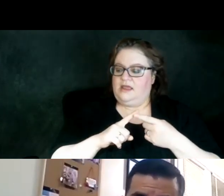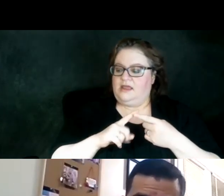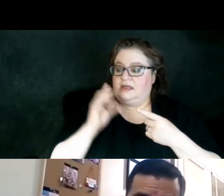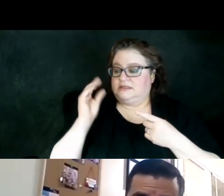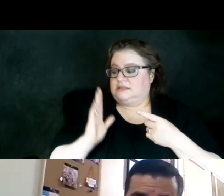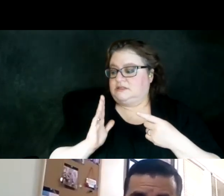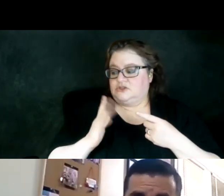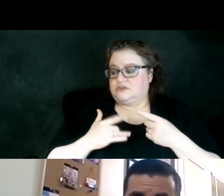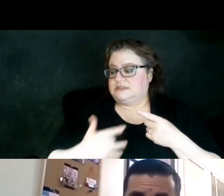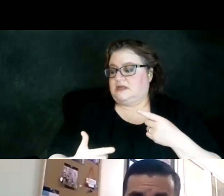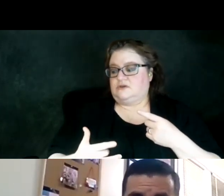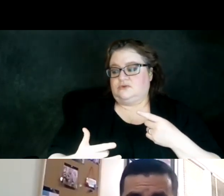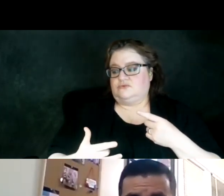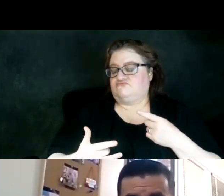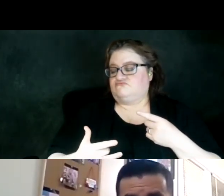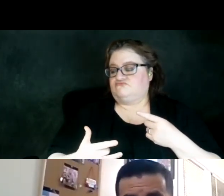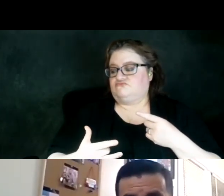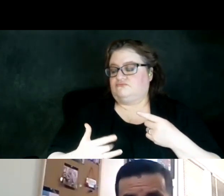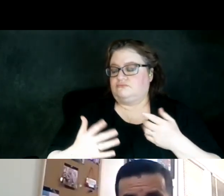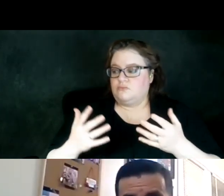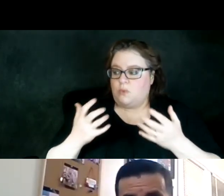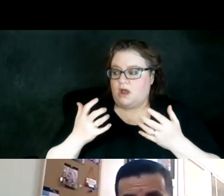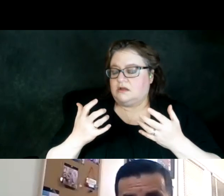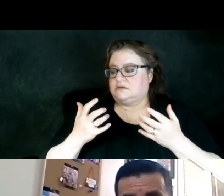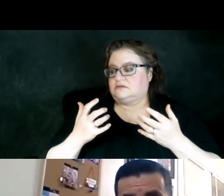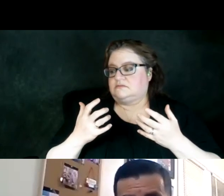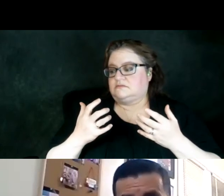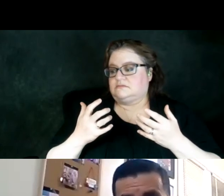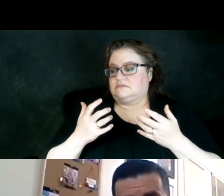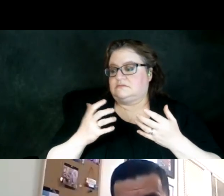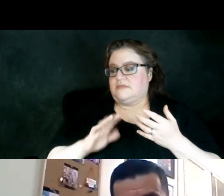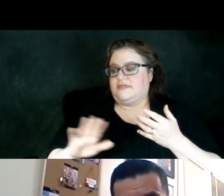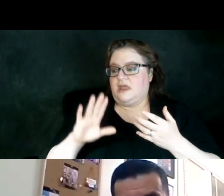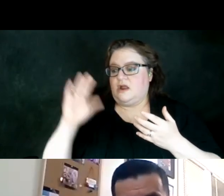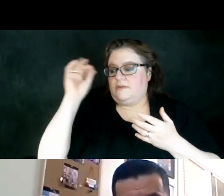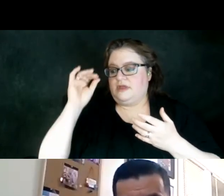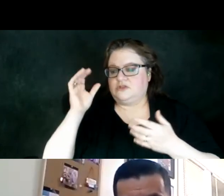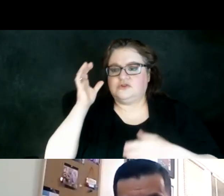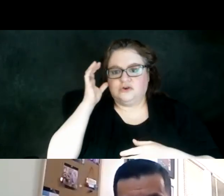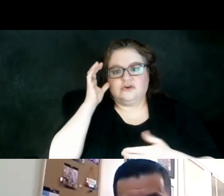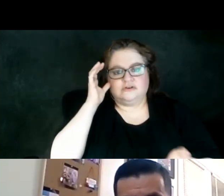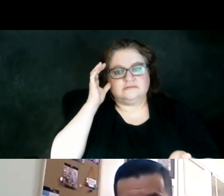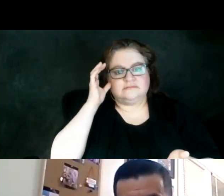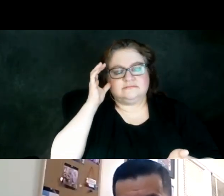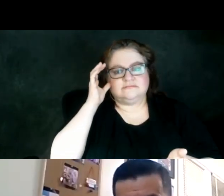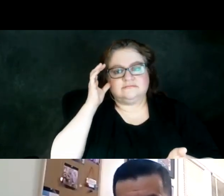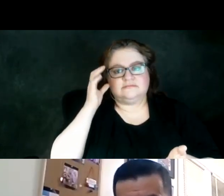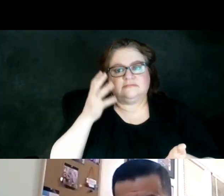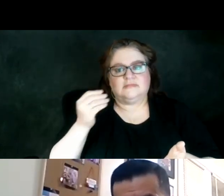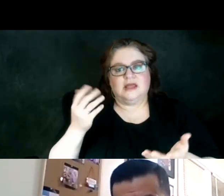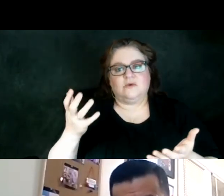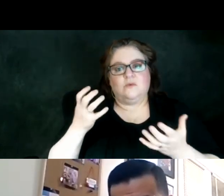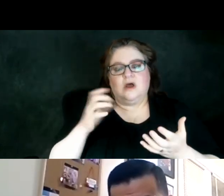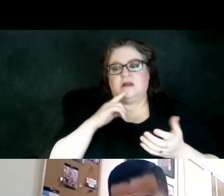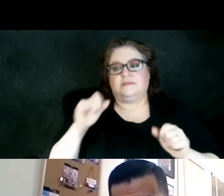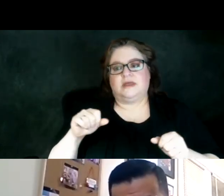teachers tend to want their opinions heard and want to be able to